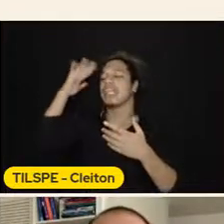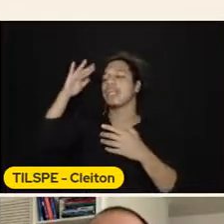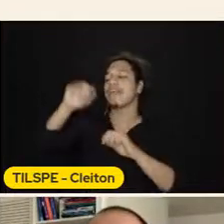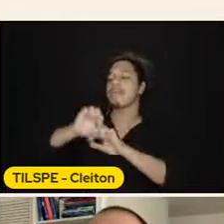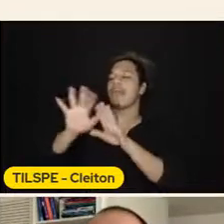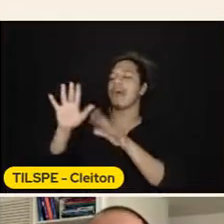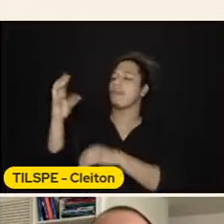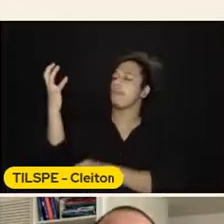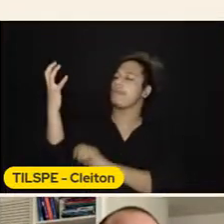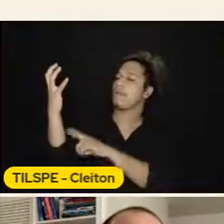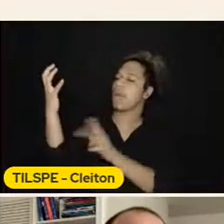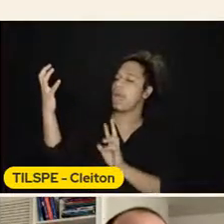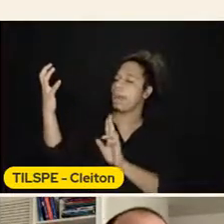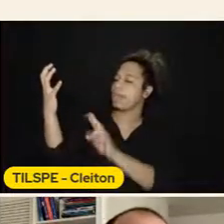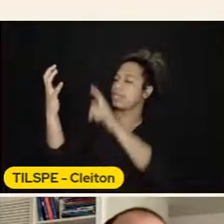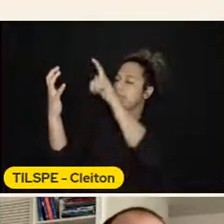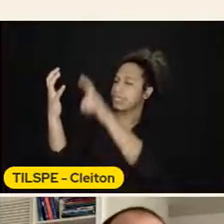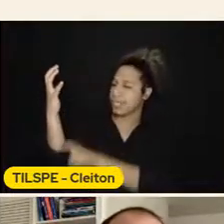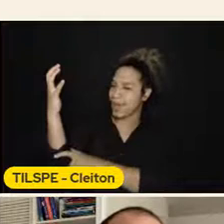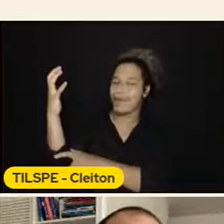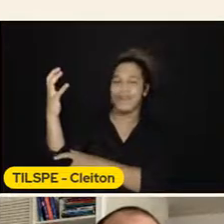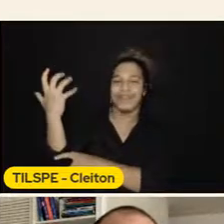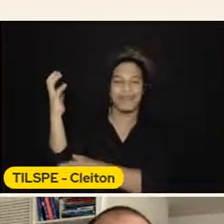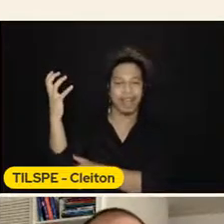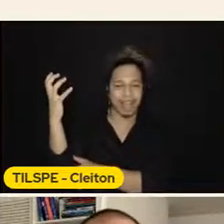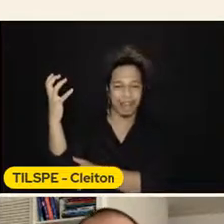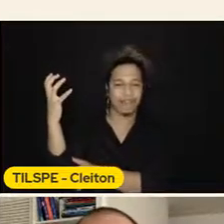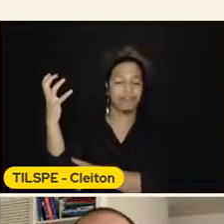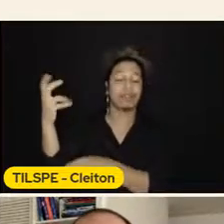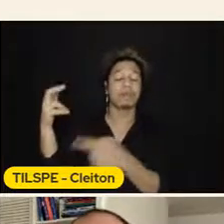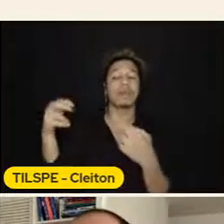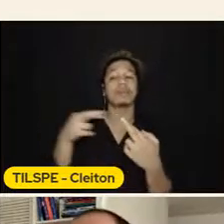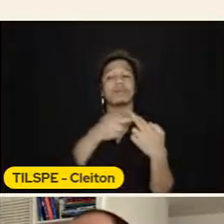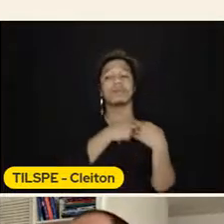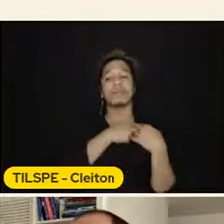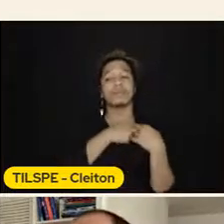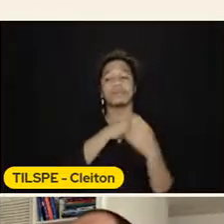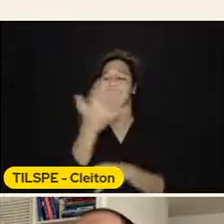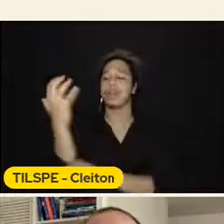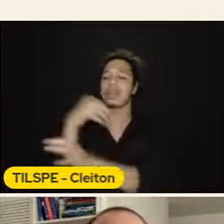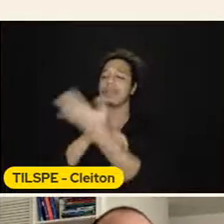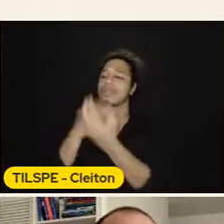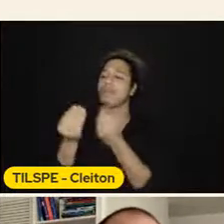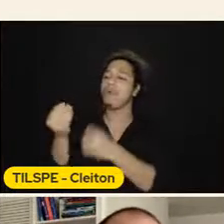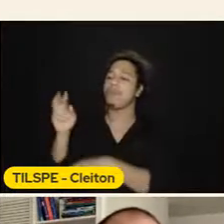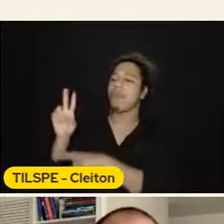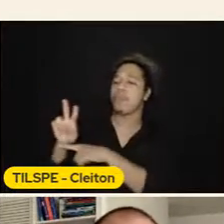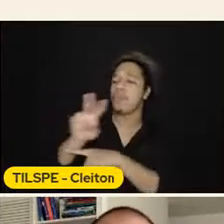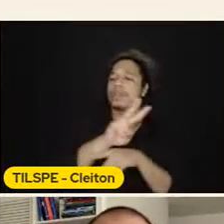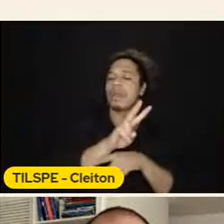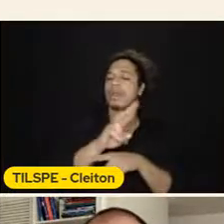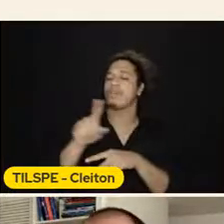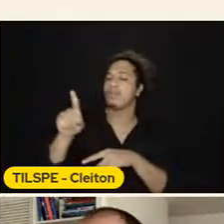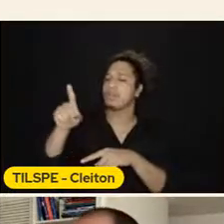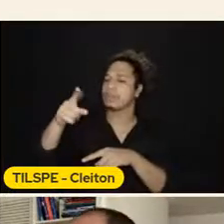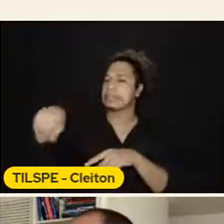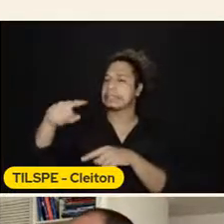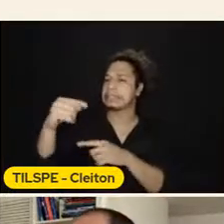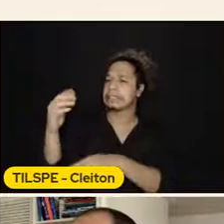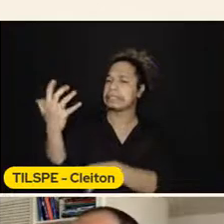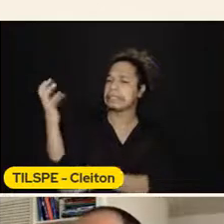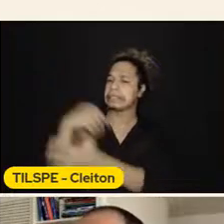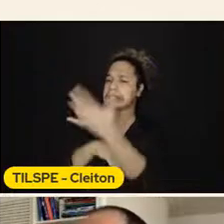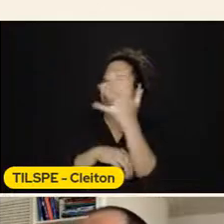represents, our responsibility towards plants, and how they can make our living in this world better.